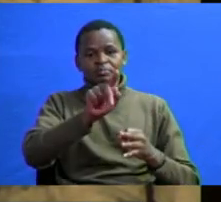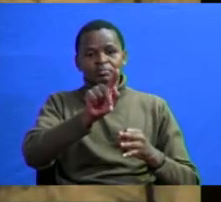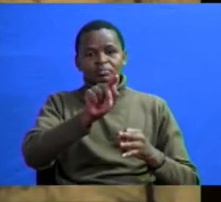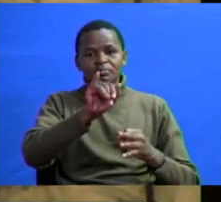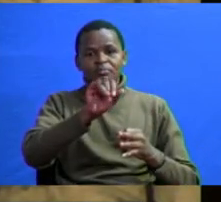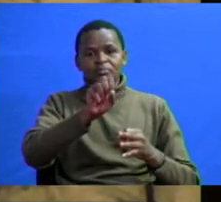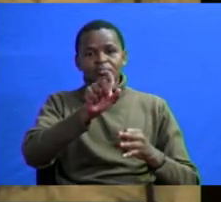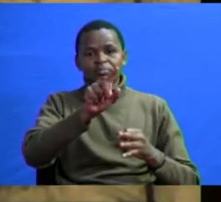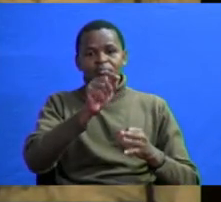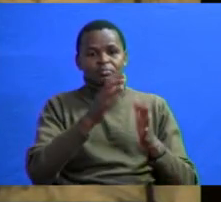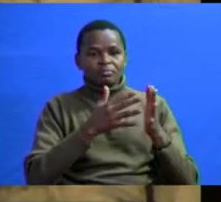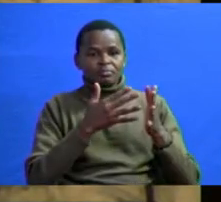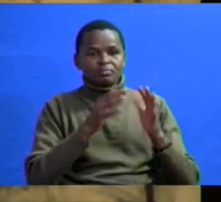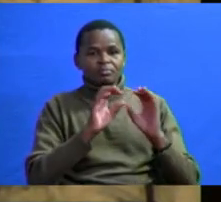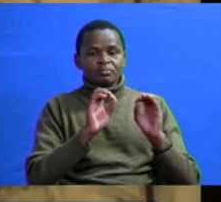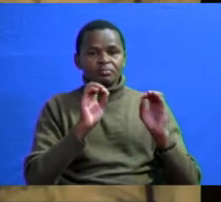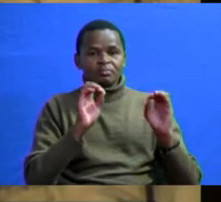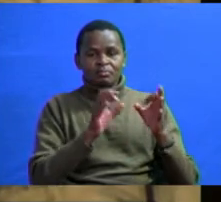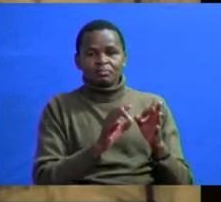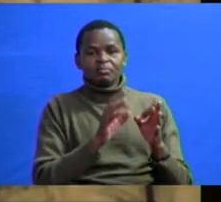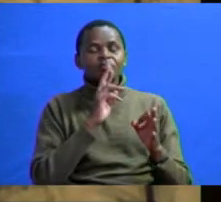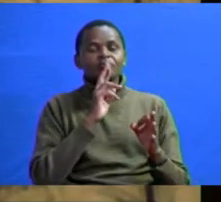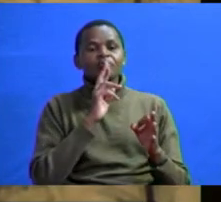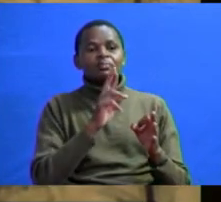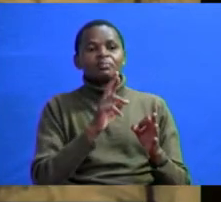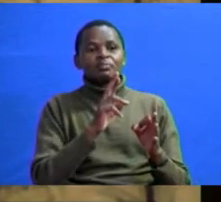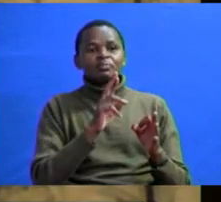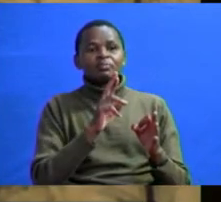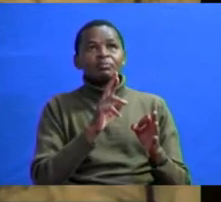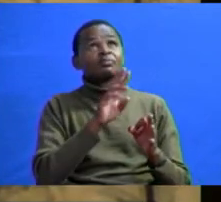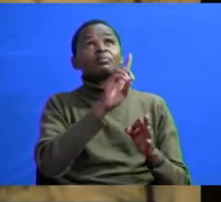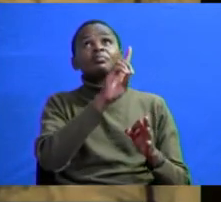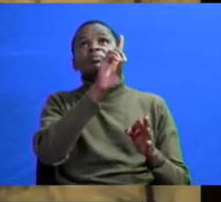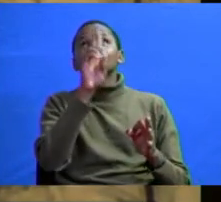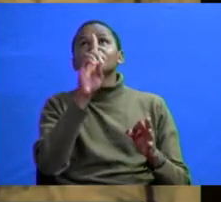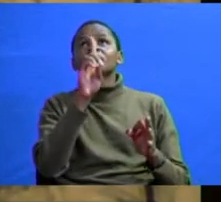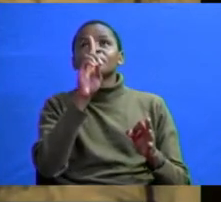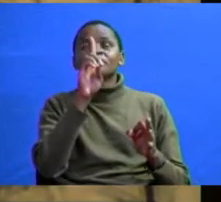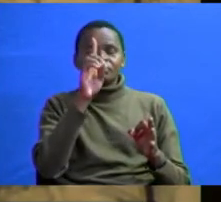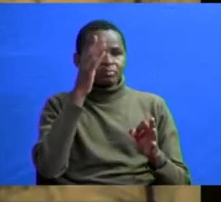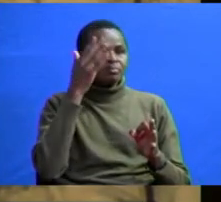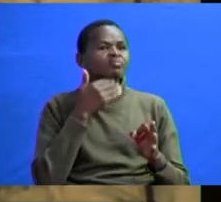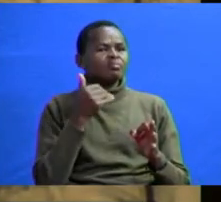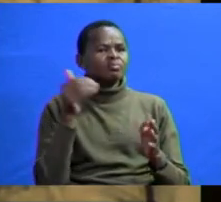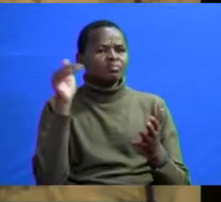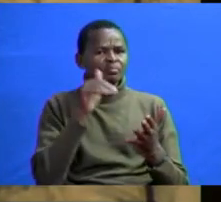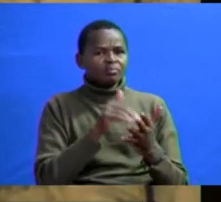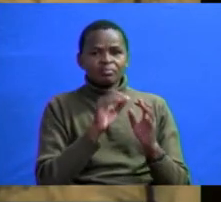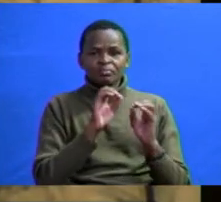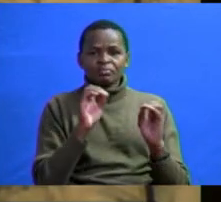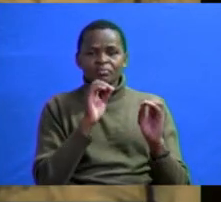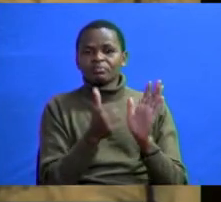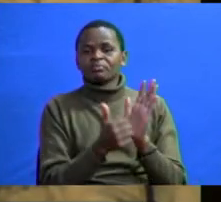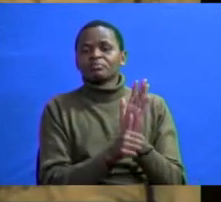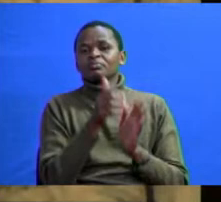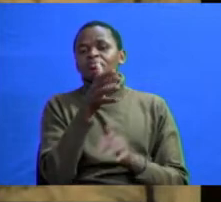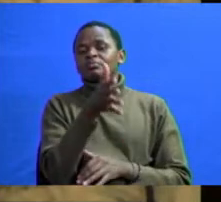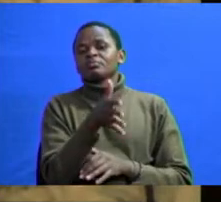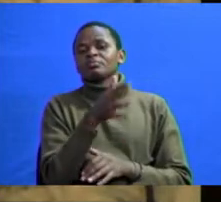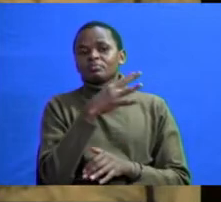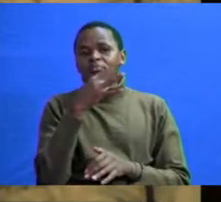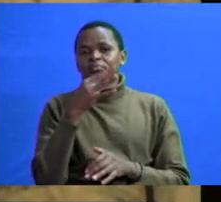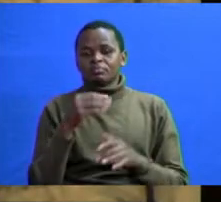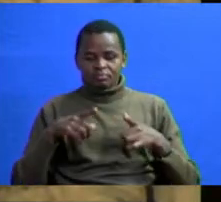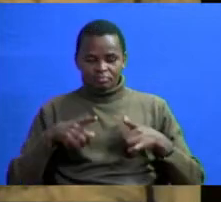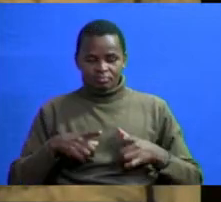singing anymore. If you're if you draw, you don't feel like drawing anymore, then that is a problem. And let